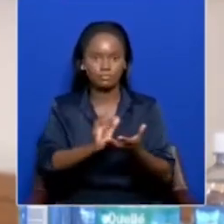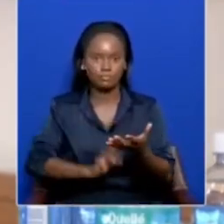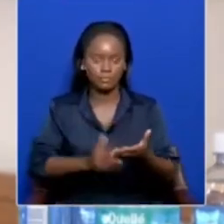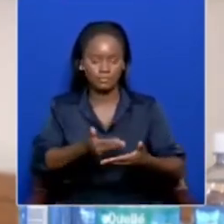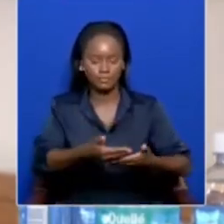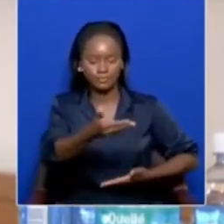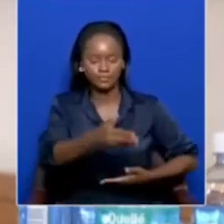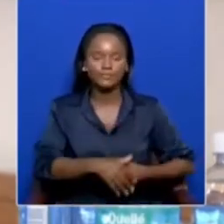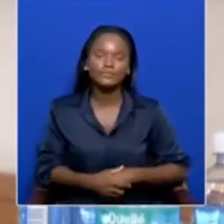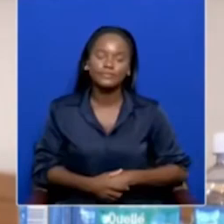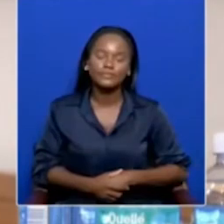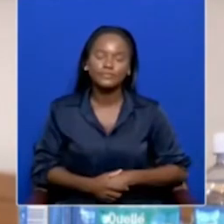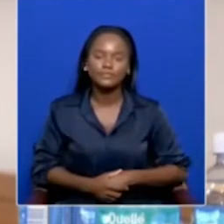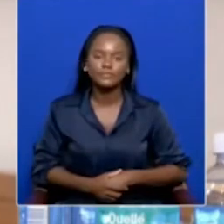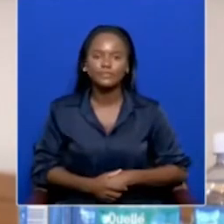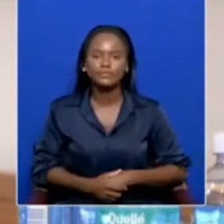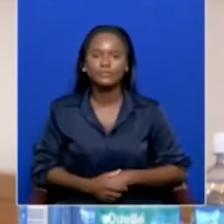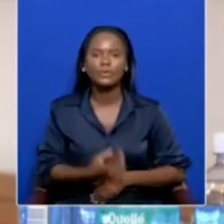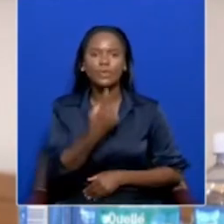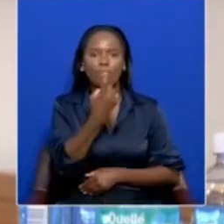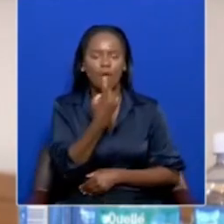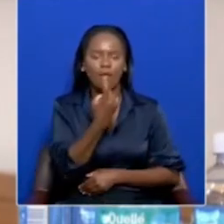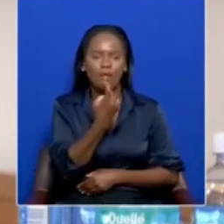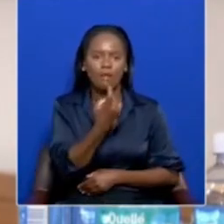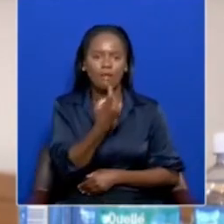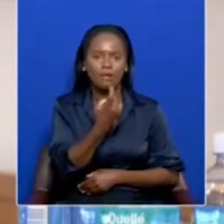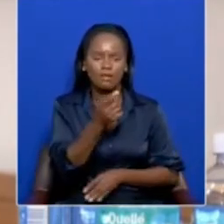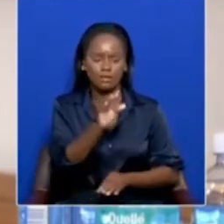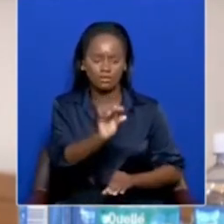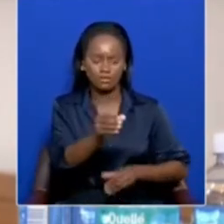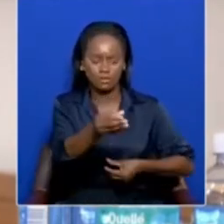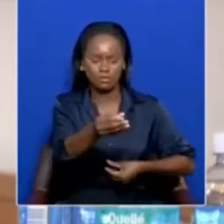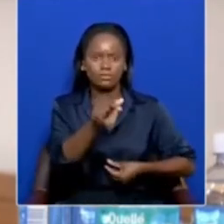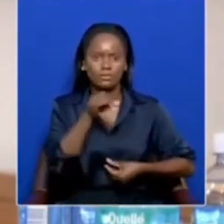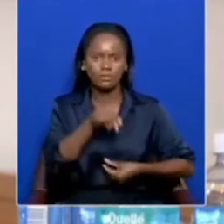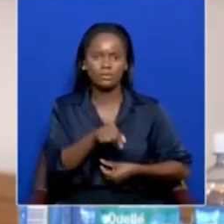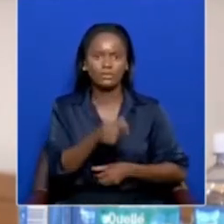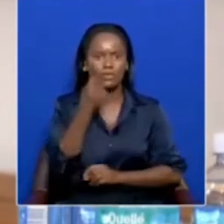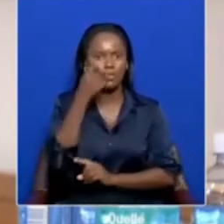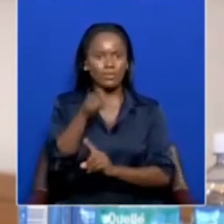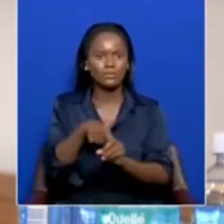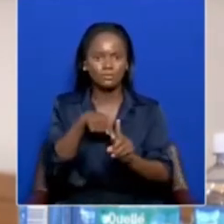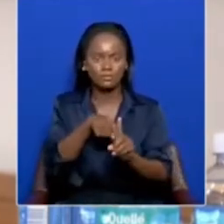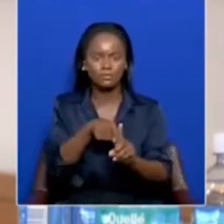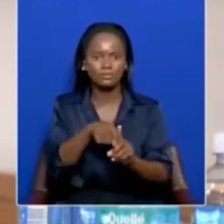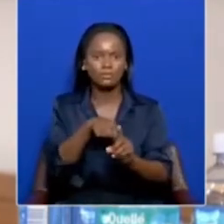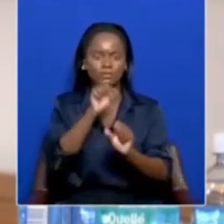is described as the witness statement of Witness E.